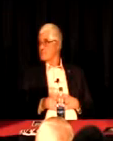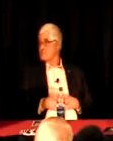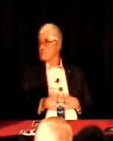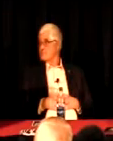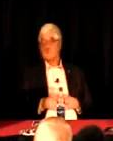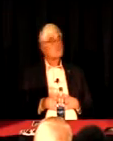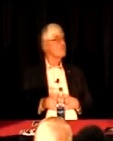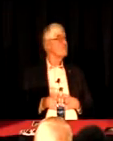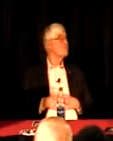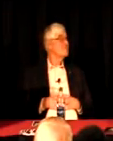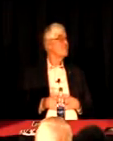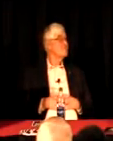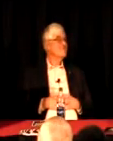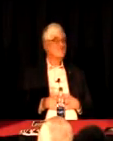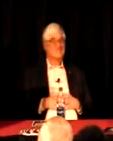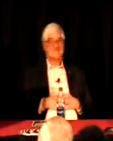or